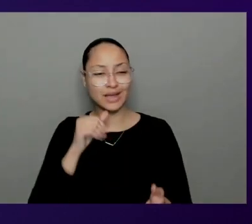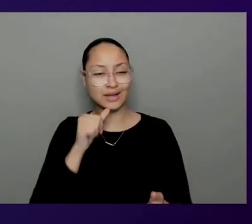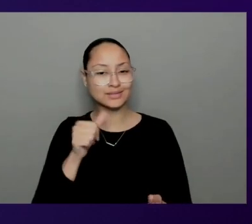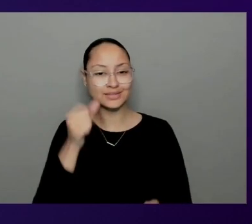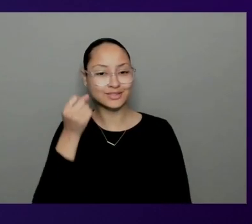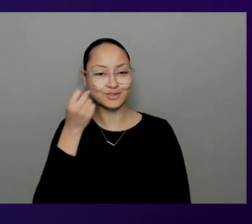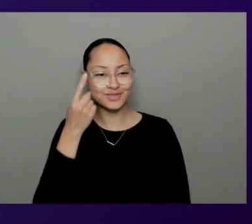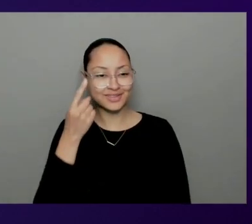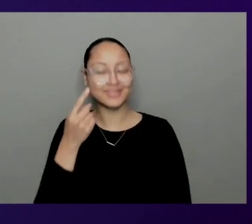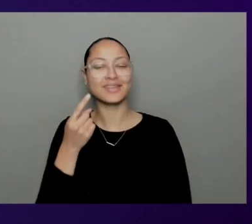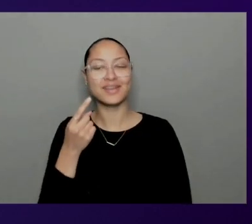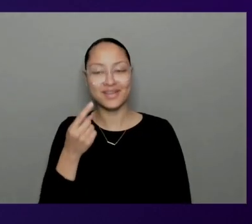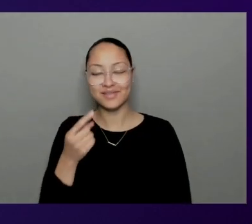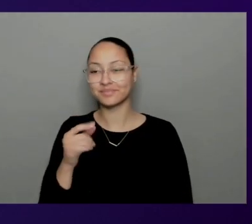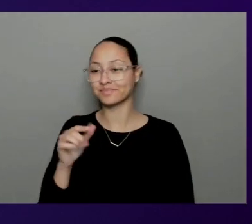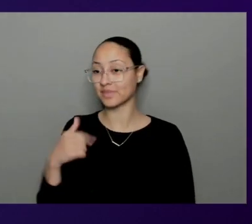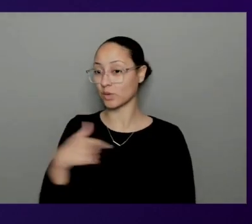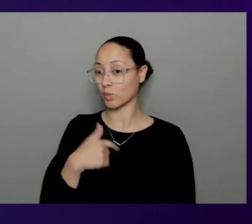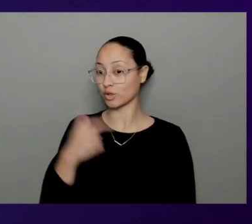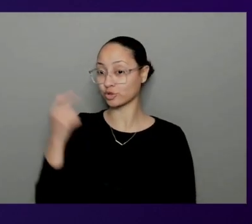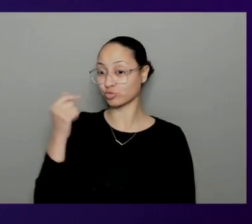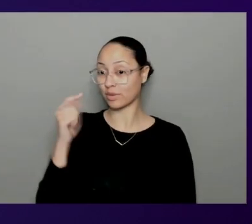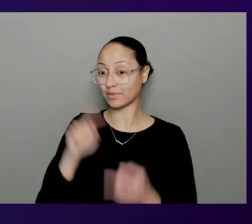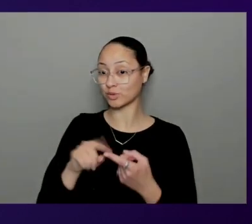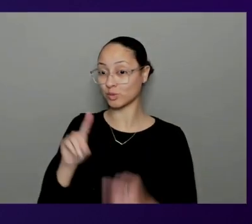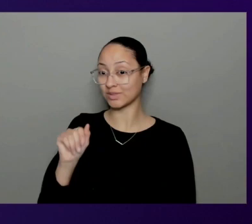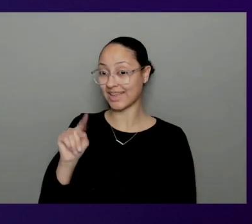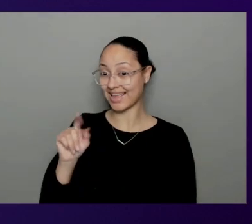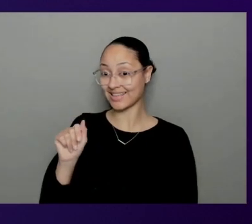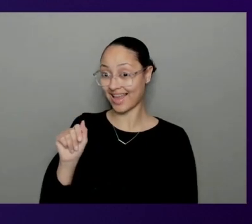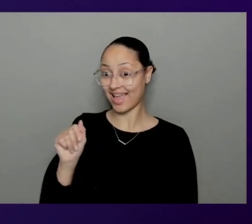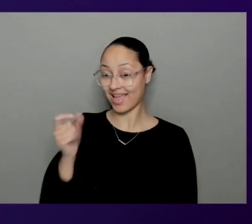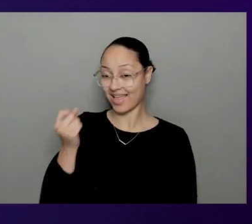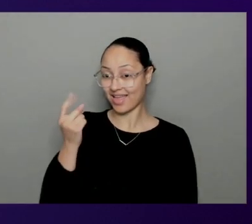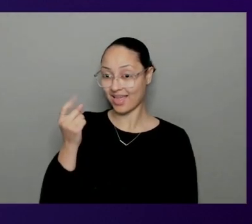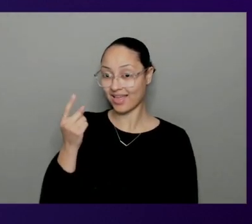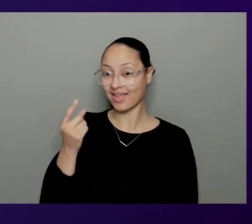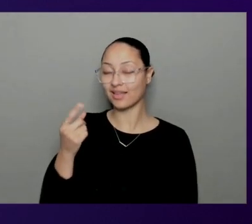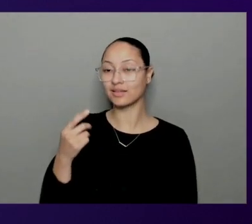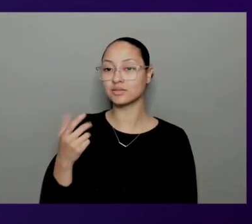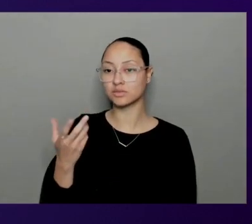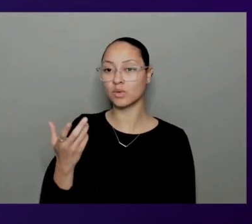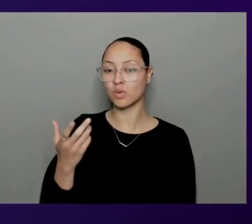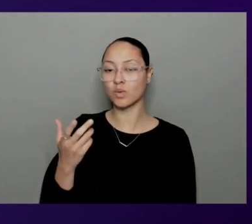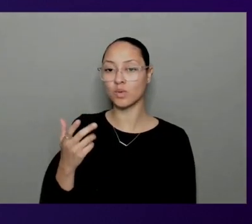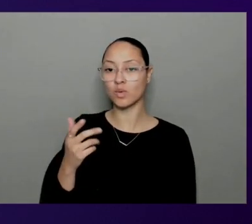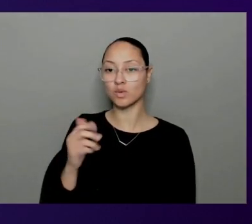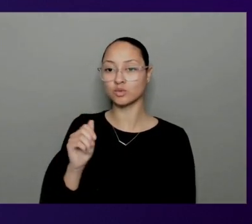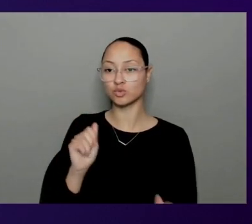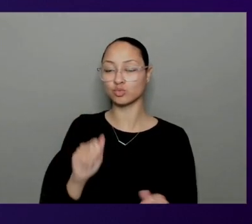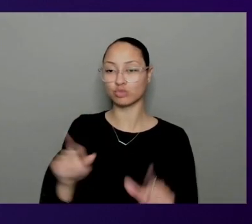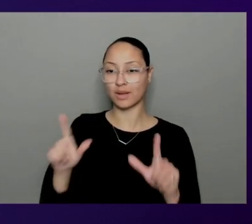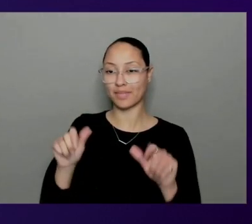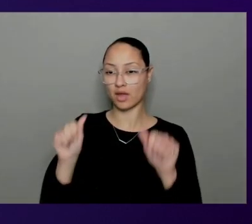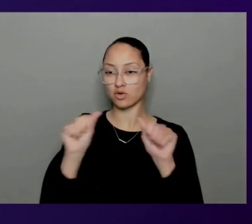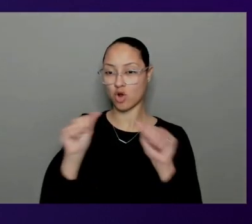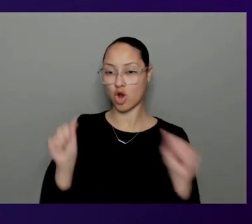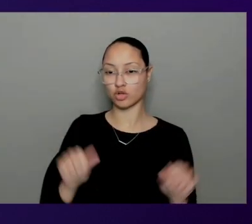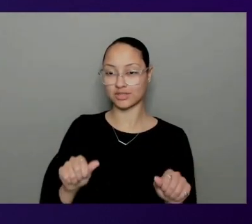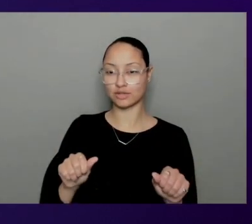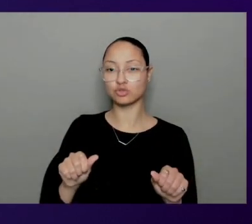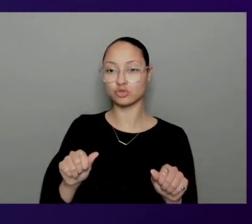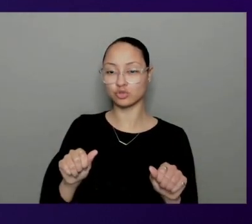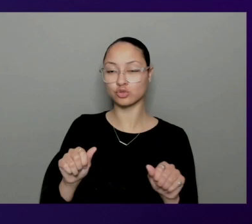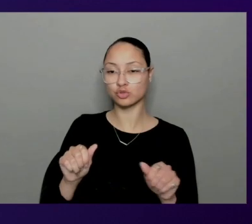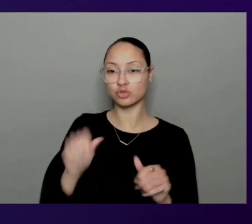should probably, is this thing still going? Yeah, we're subscribing to data. So to bring up the architecture diagram, we